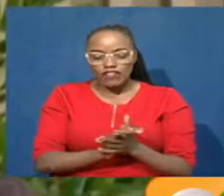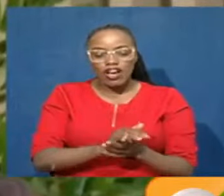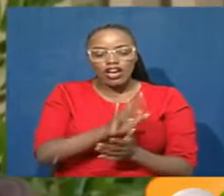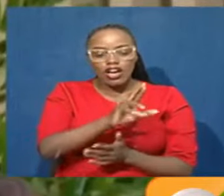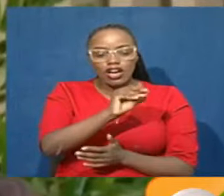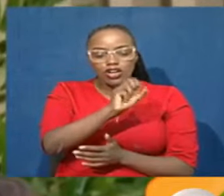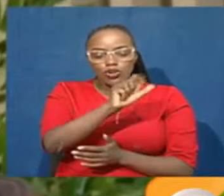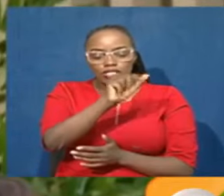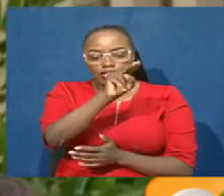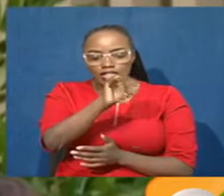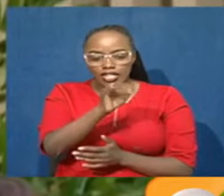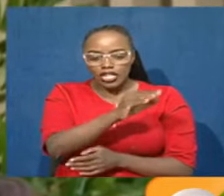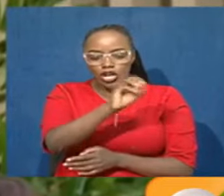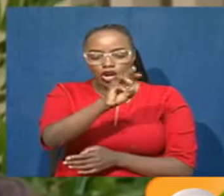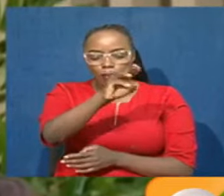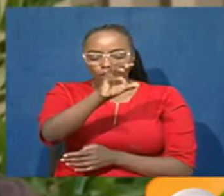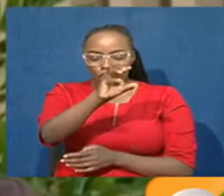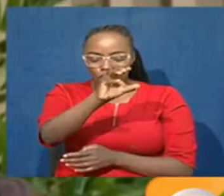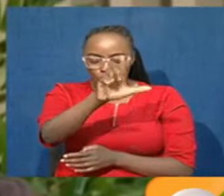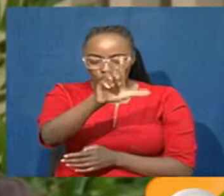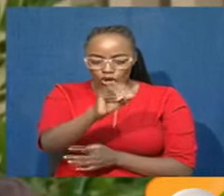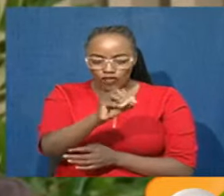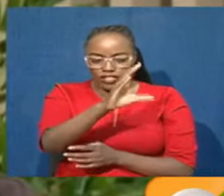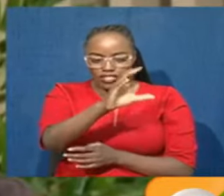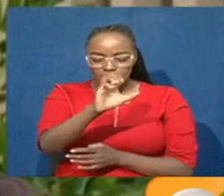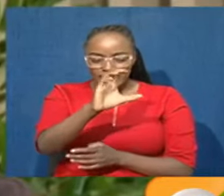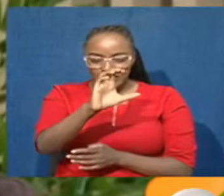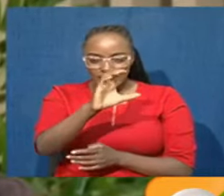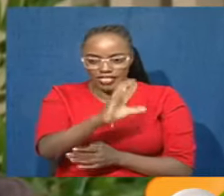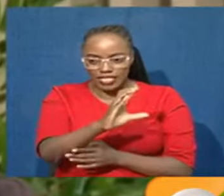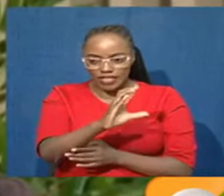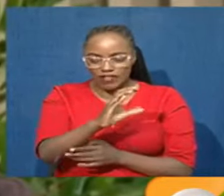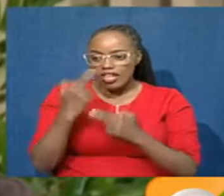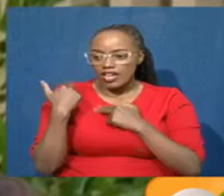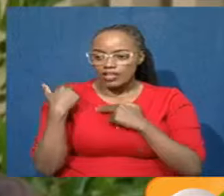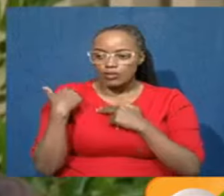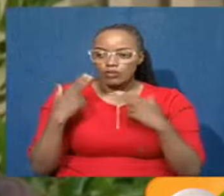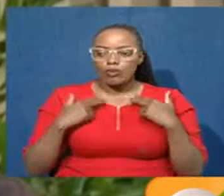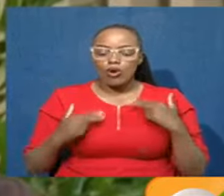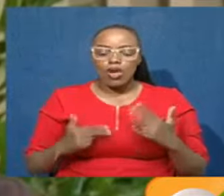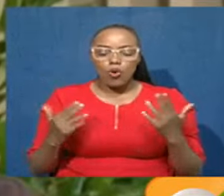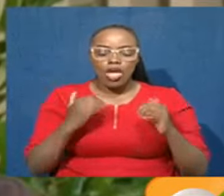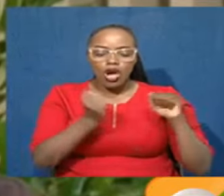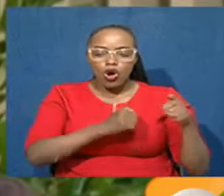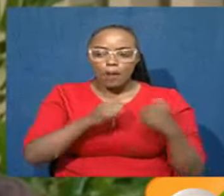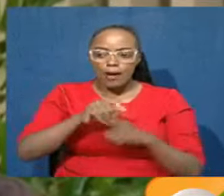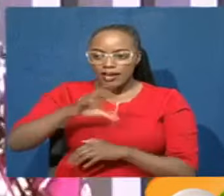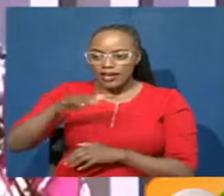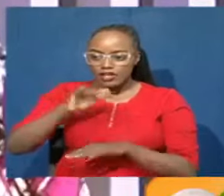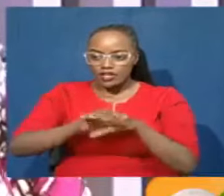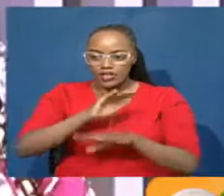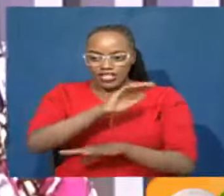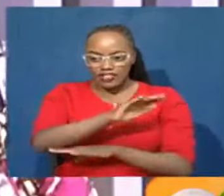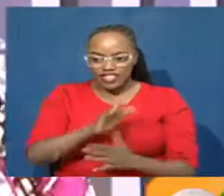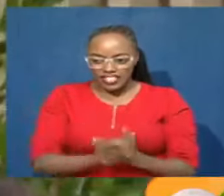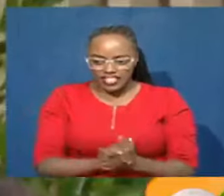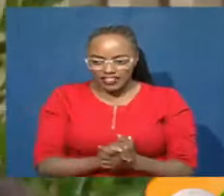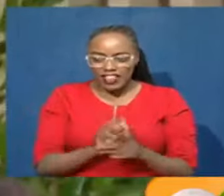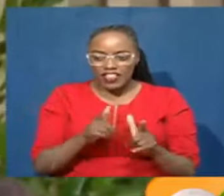Chief CEC, the County Executive Committee member in charge of health in Homa Bay County. Good evening. Good evening.